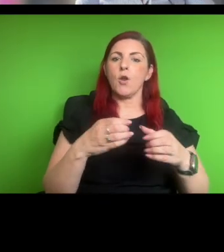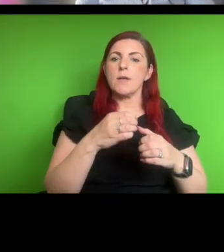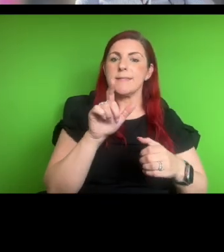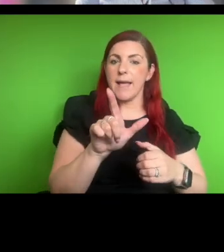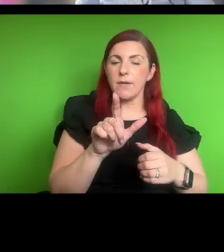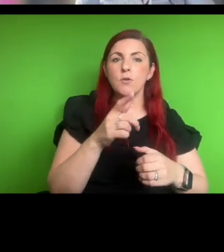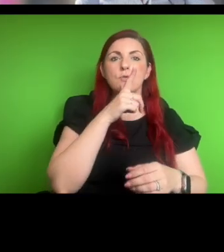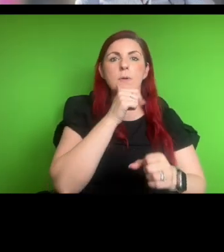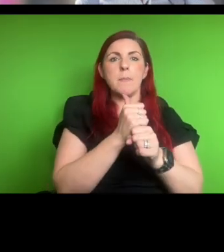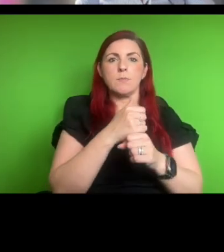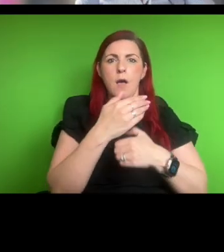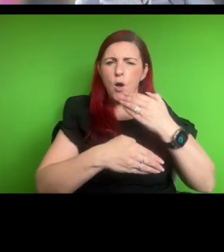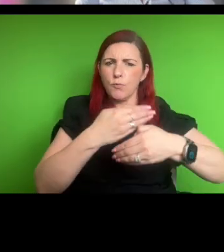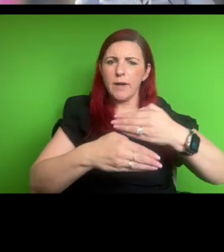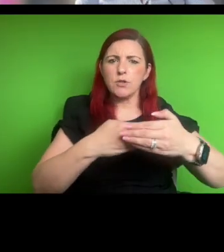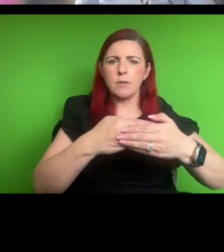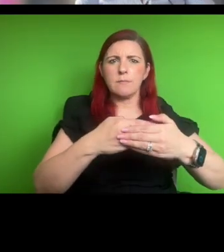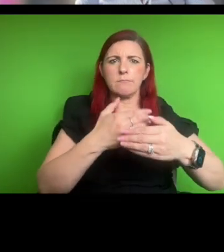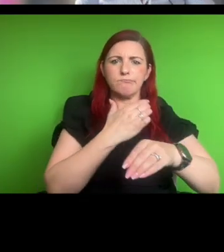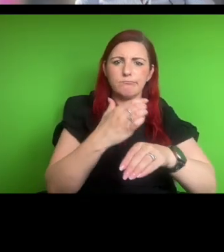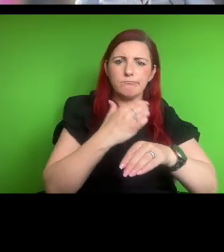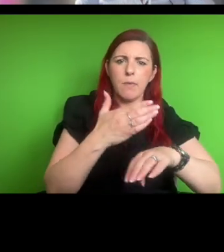and the functioning of the support service.